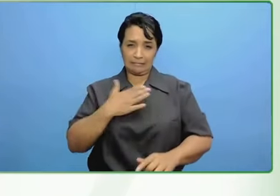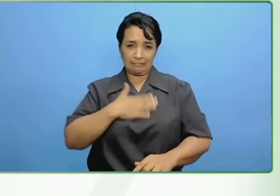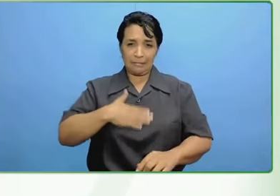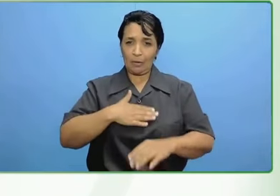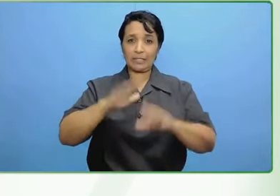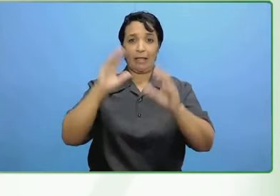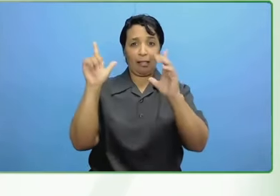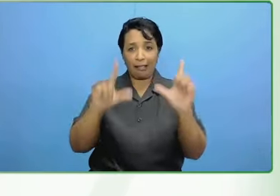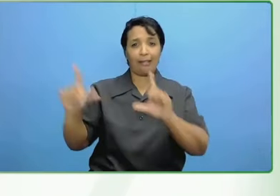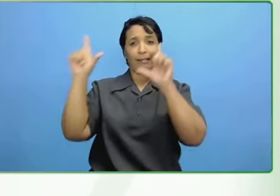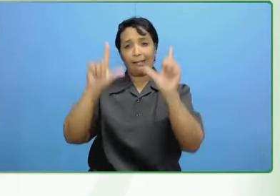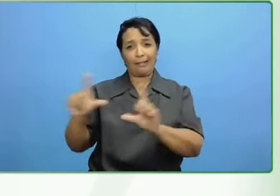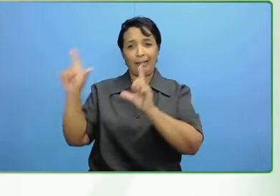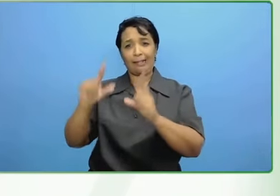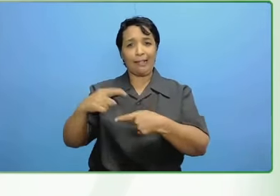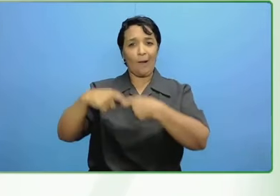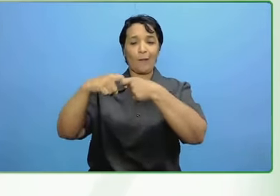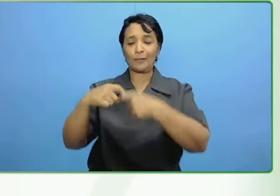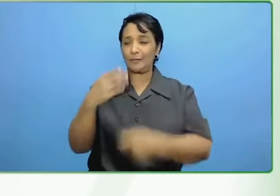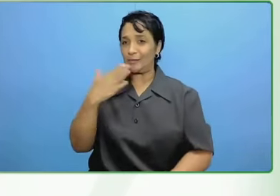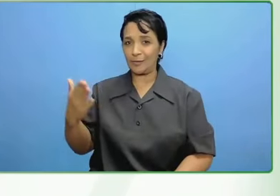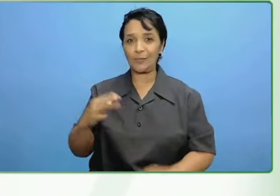you. Thank you, Minister.